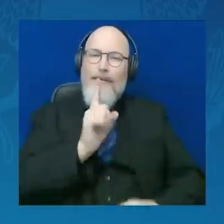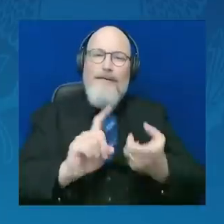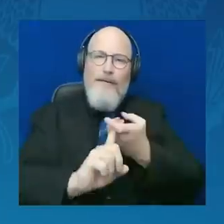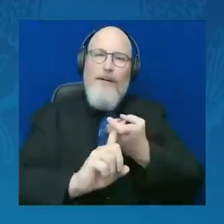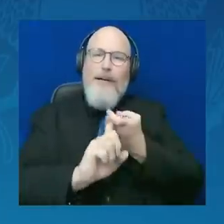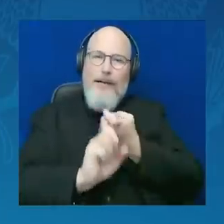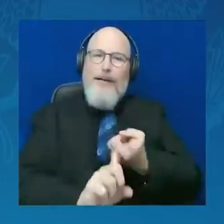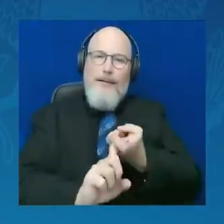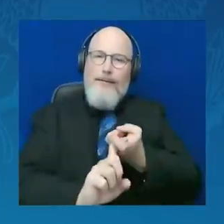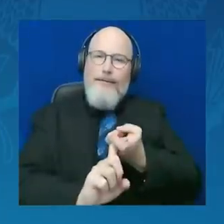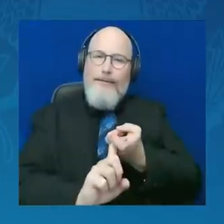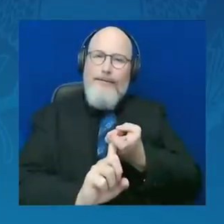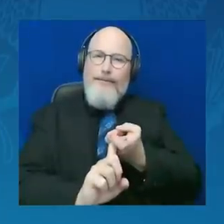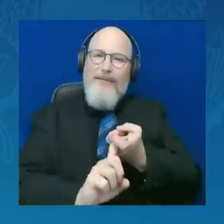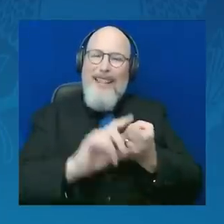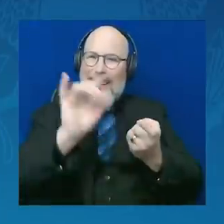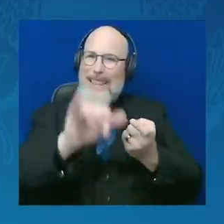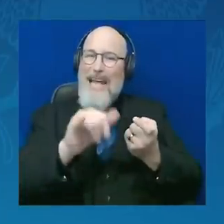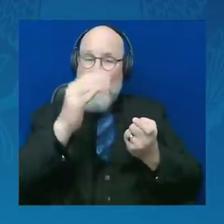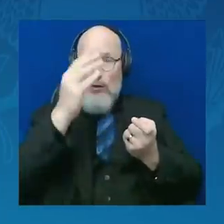And that is why I'm really happy